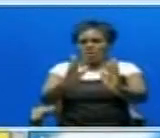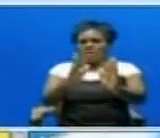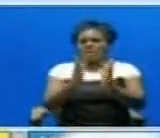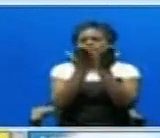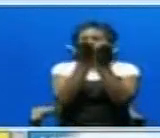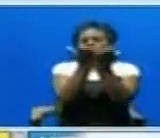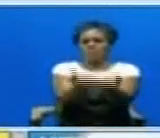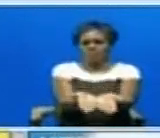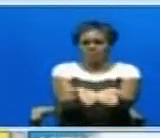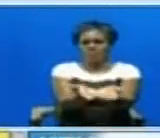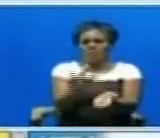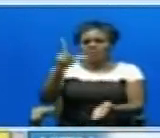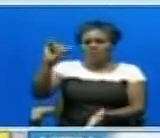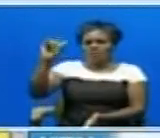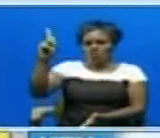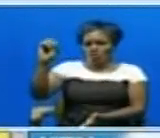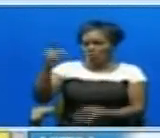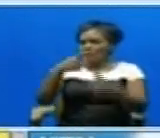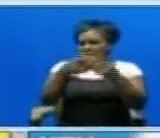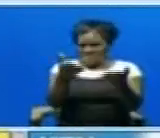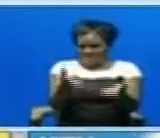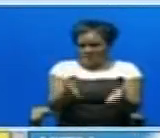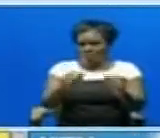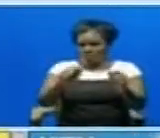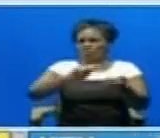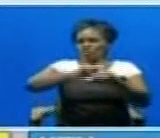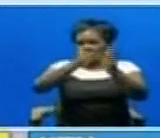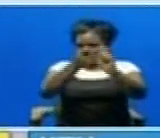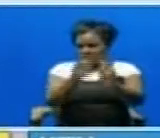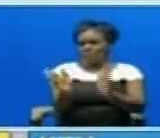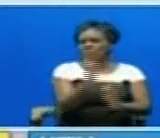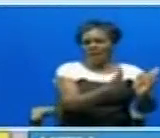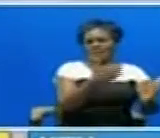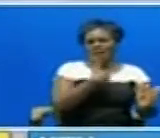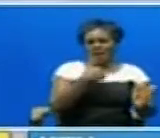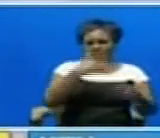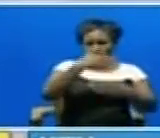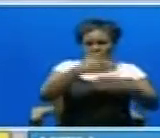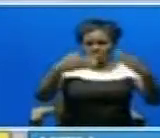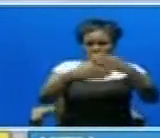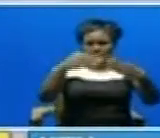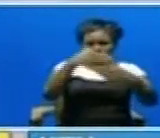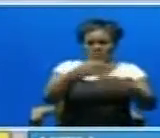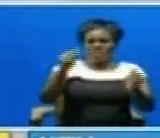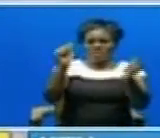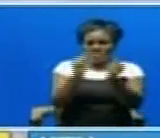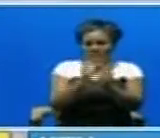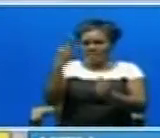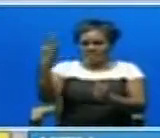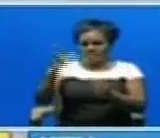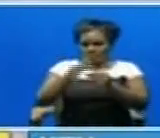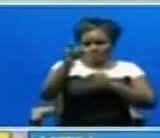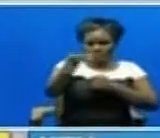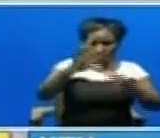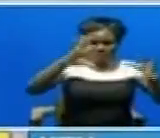it, using the ferry service. But all that is set to change with plans to construct a 1,300-meter-long cableway link